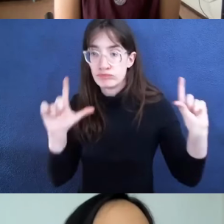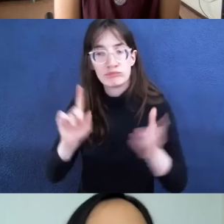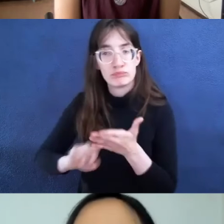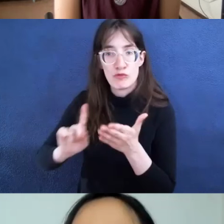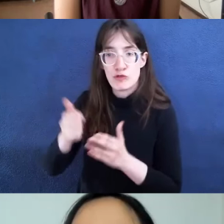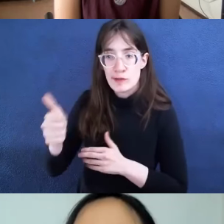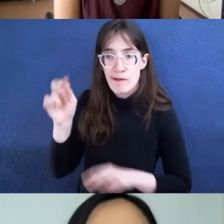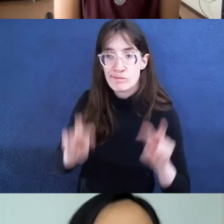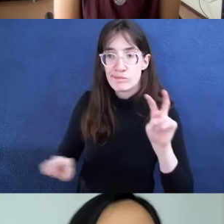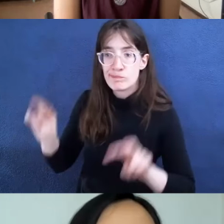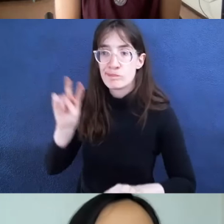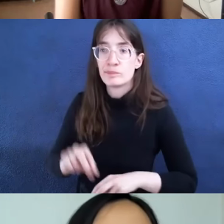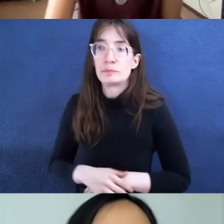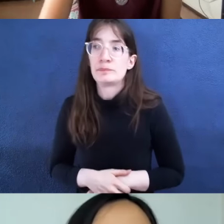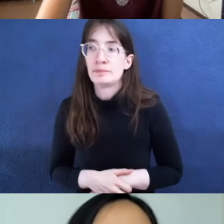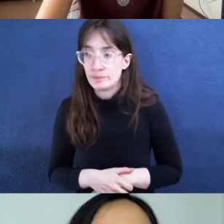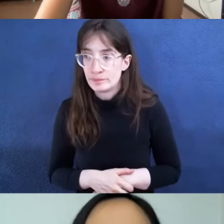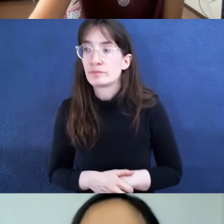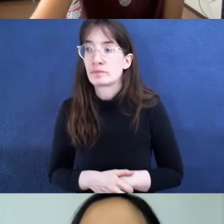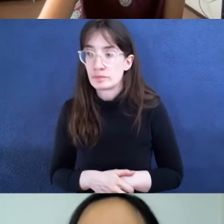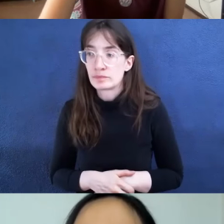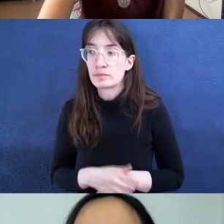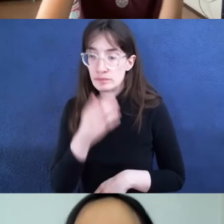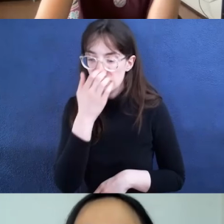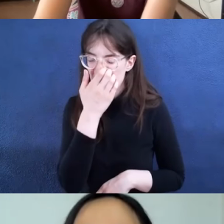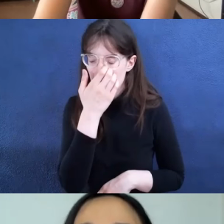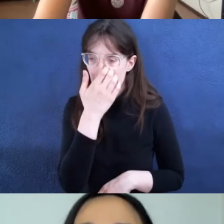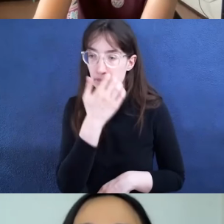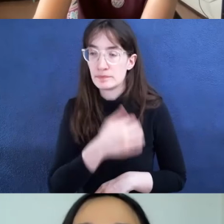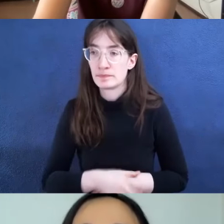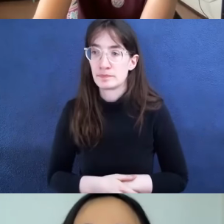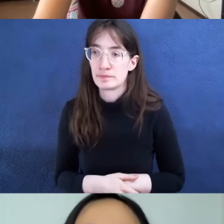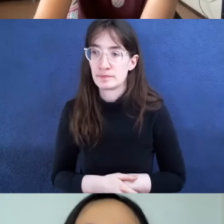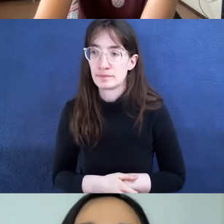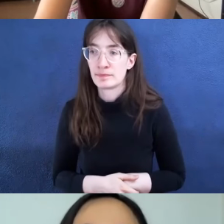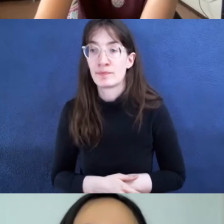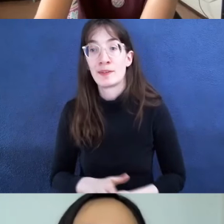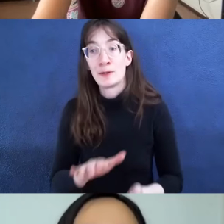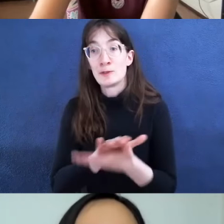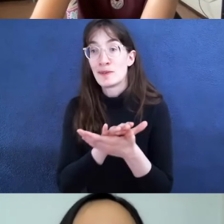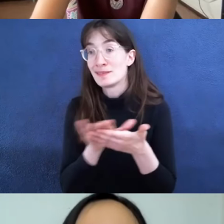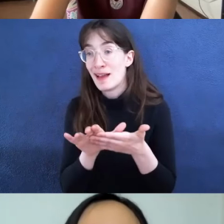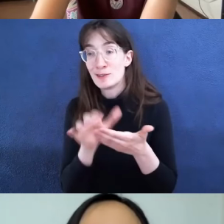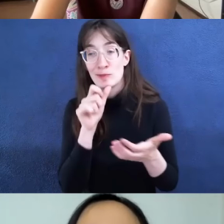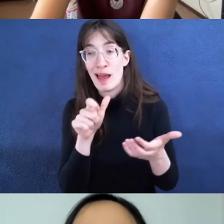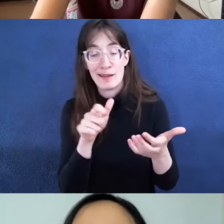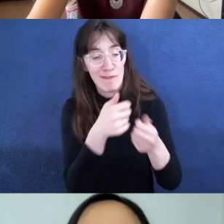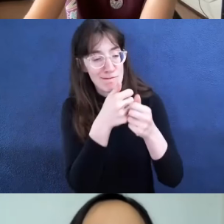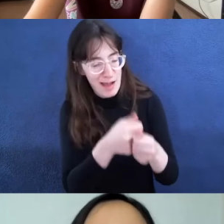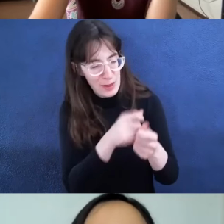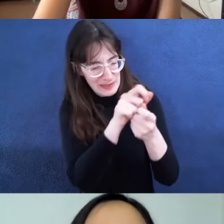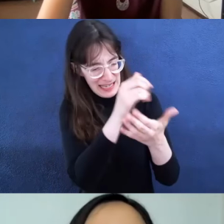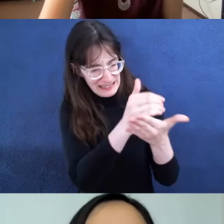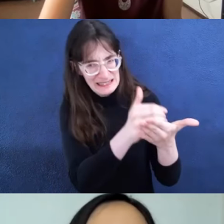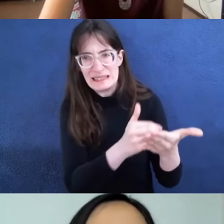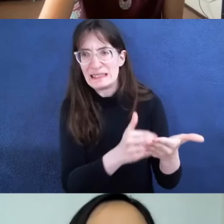so with that, so I think in a way it's nice to speak it without the script, because then you're being